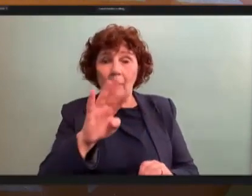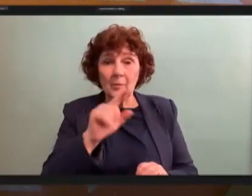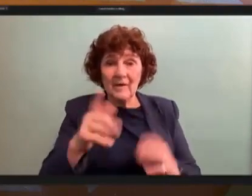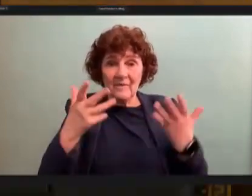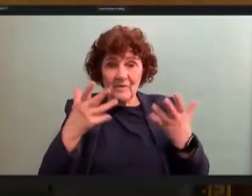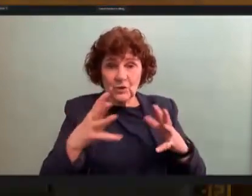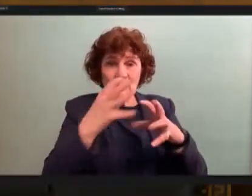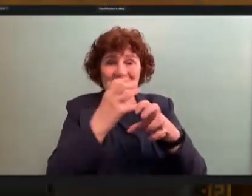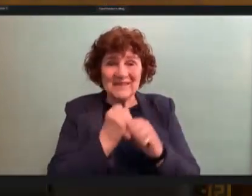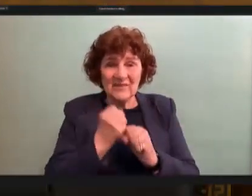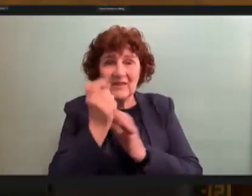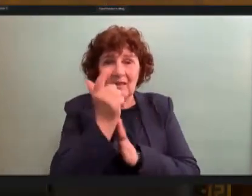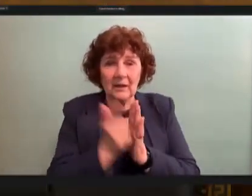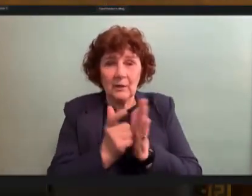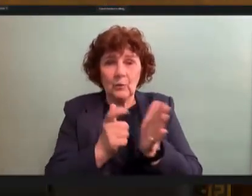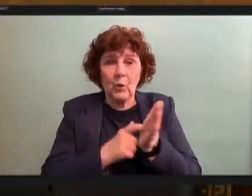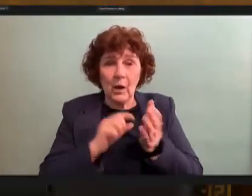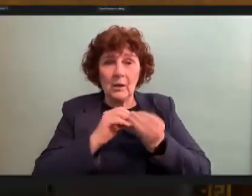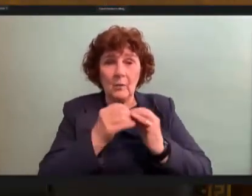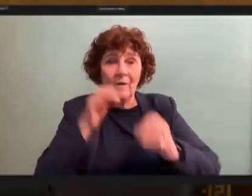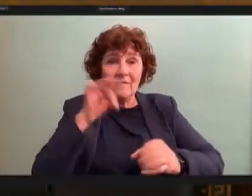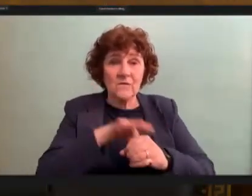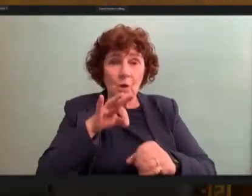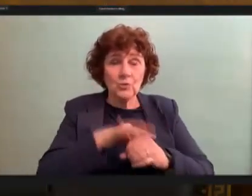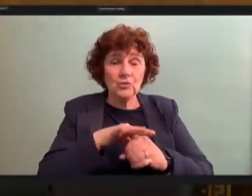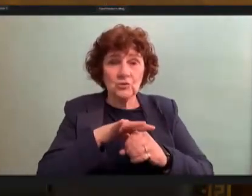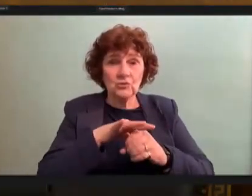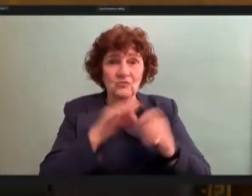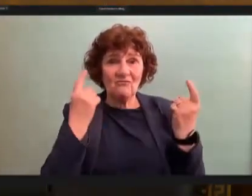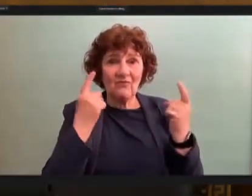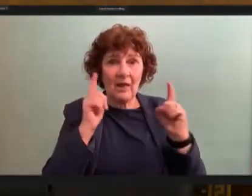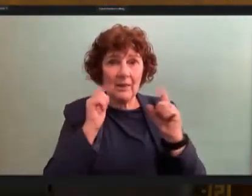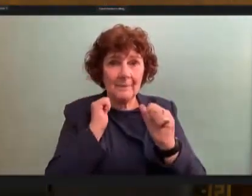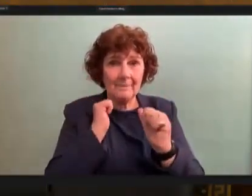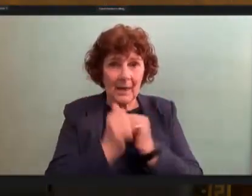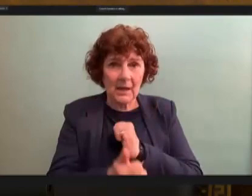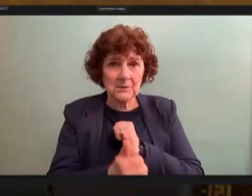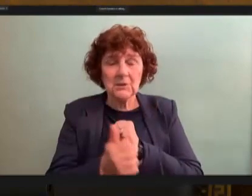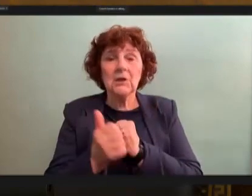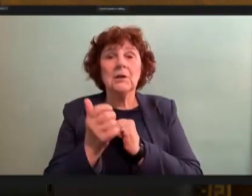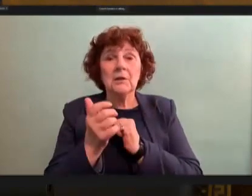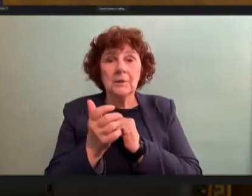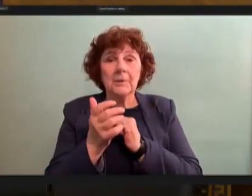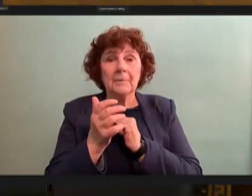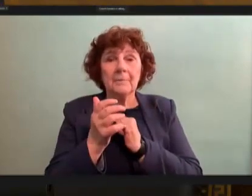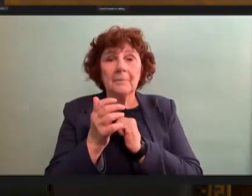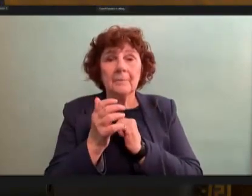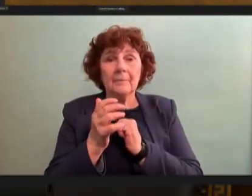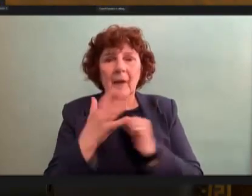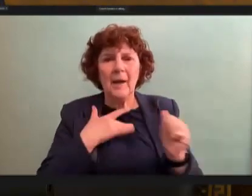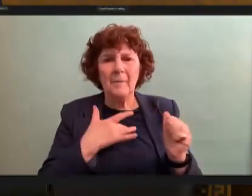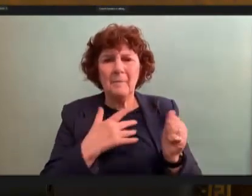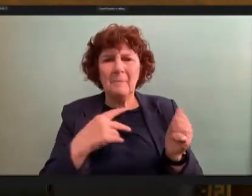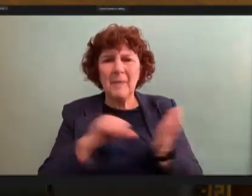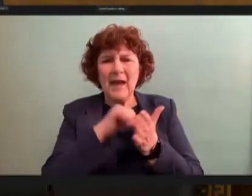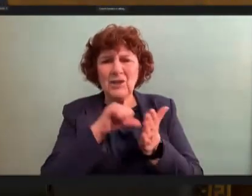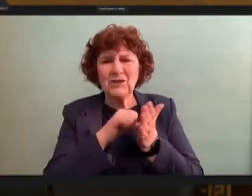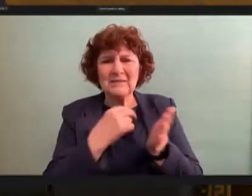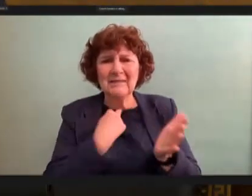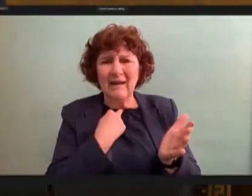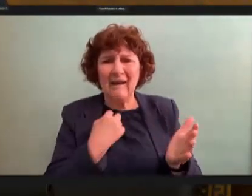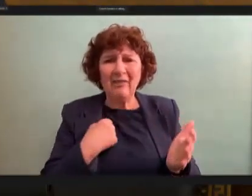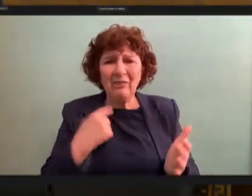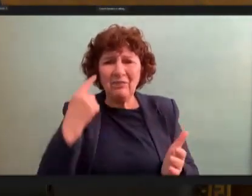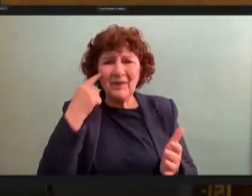legally required number of votes, is finally passed. My page is stuck. I think I